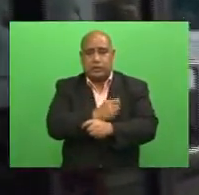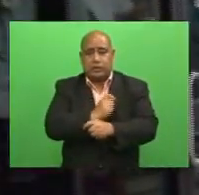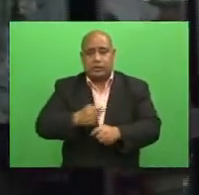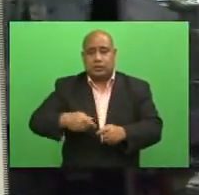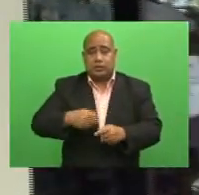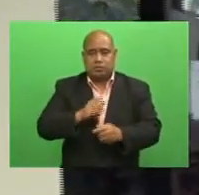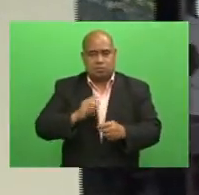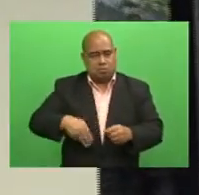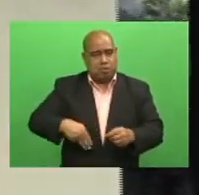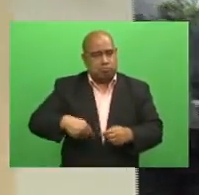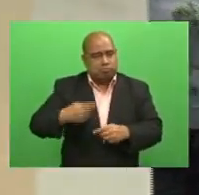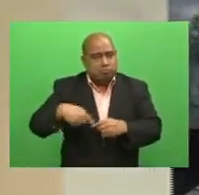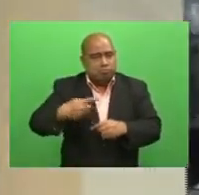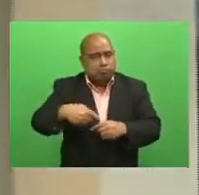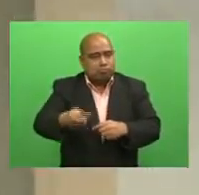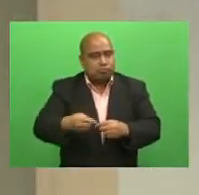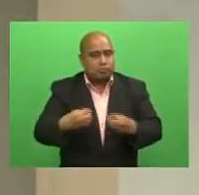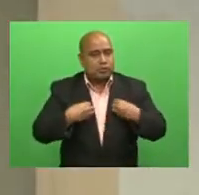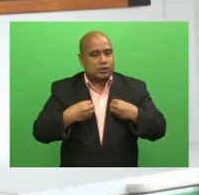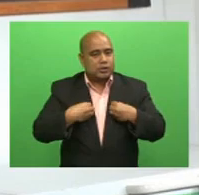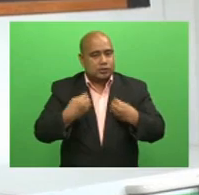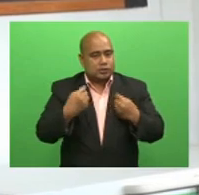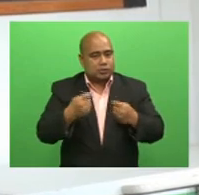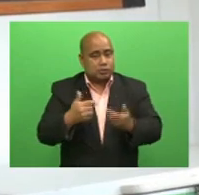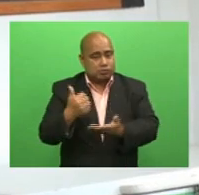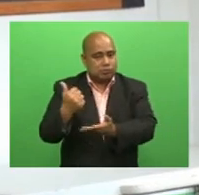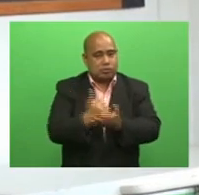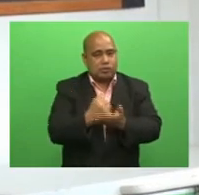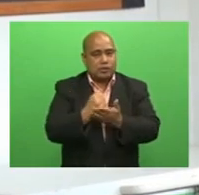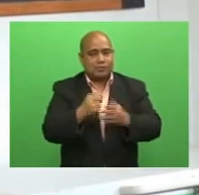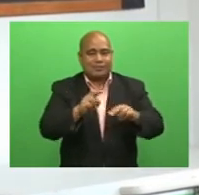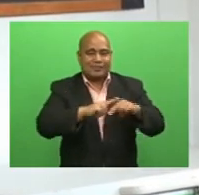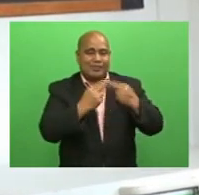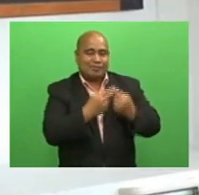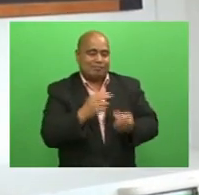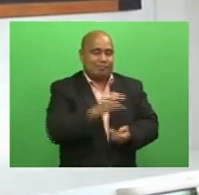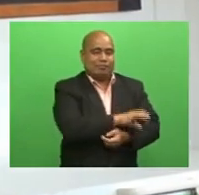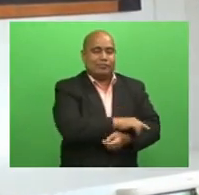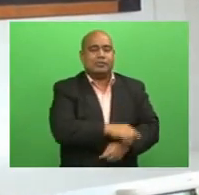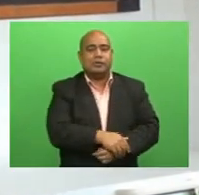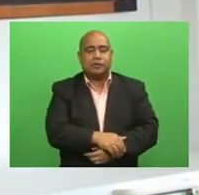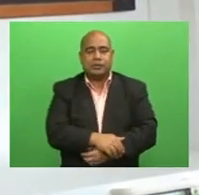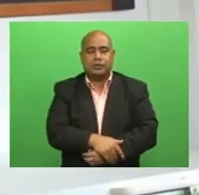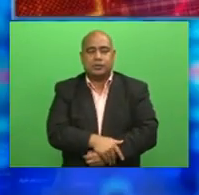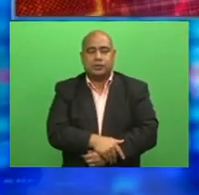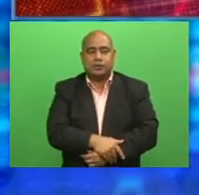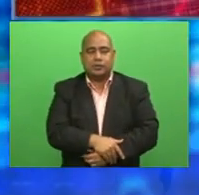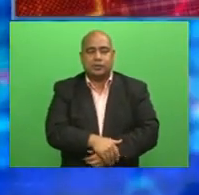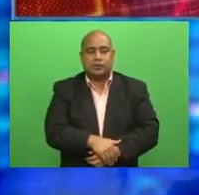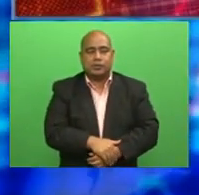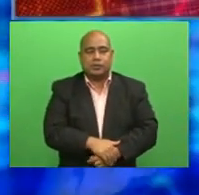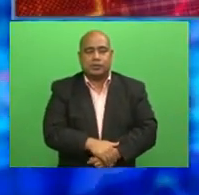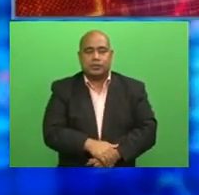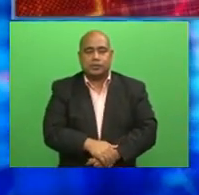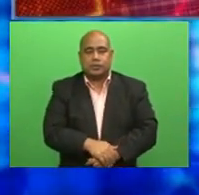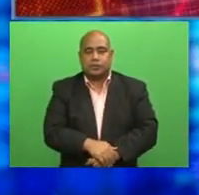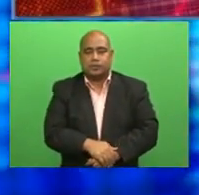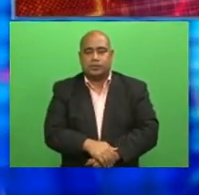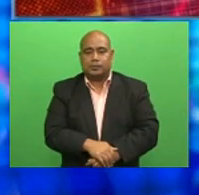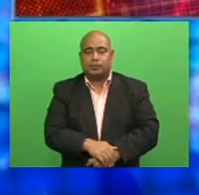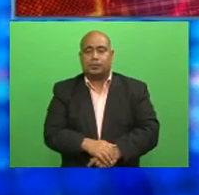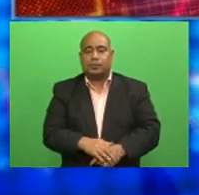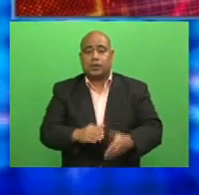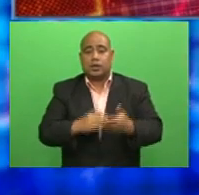diversified business to support themselves and their families. Venina Rakautonga, FBC News. We now join Sinifa